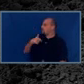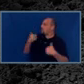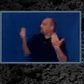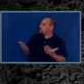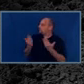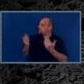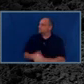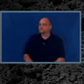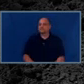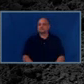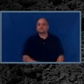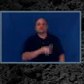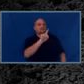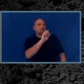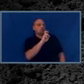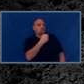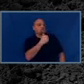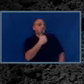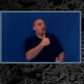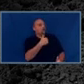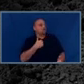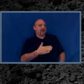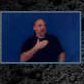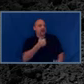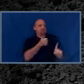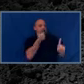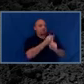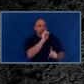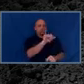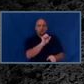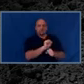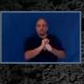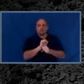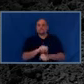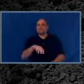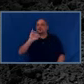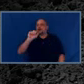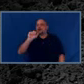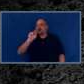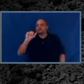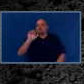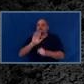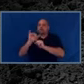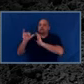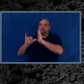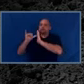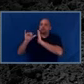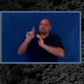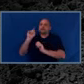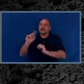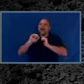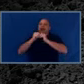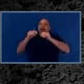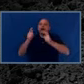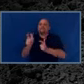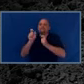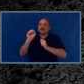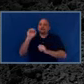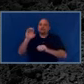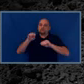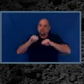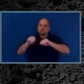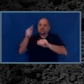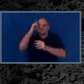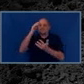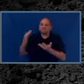so glad that you're doing this work. Ion on YouTube asks, how fast was the spacecraft going to collect the sample? And how can